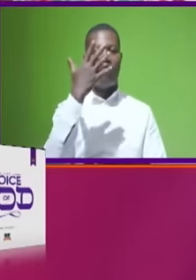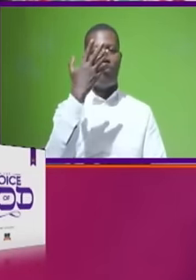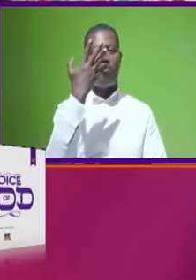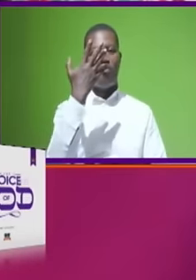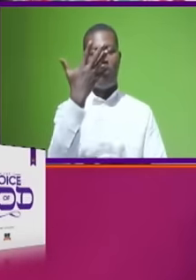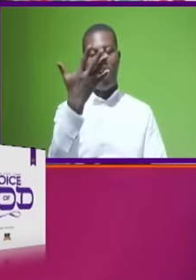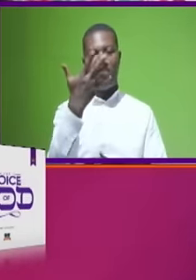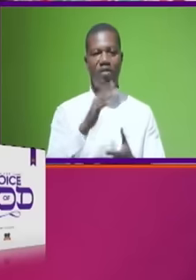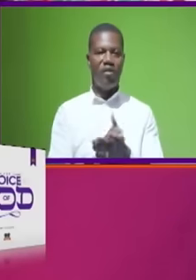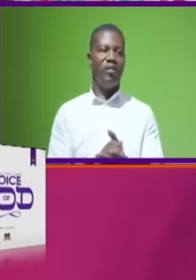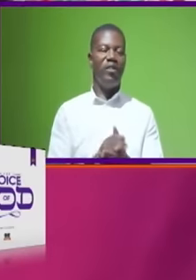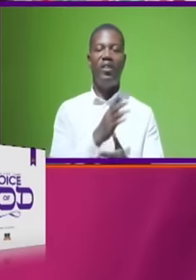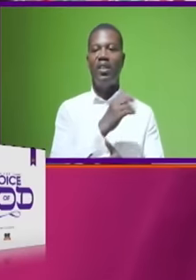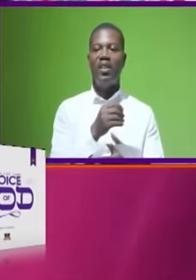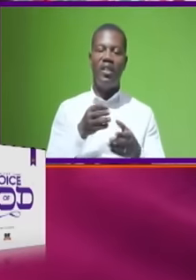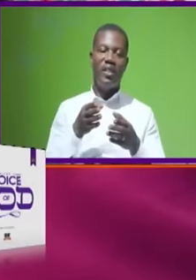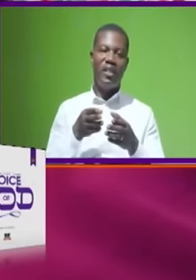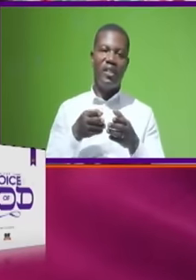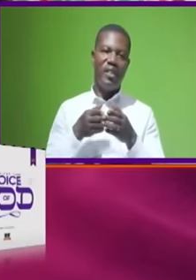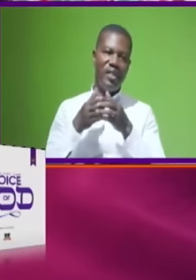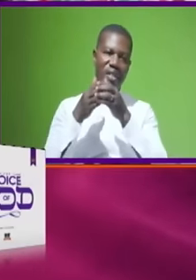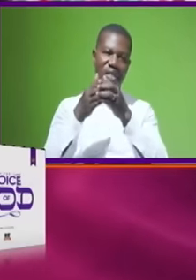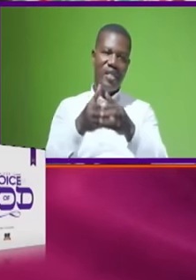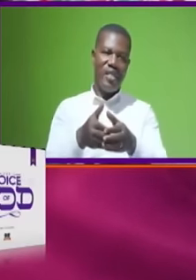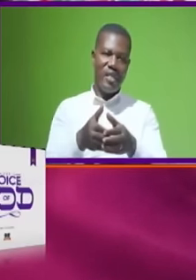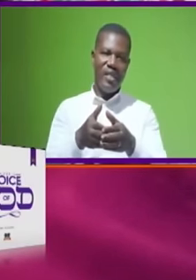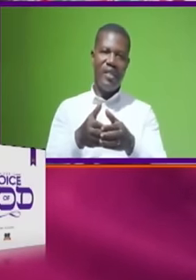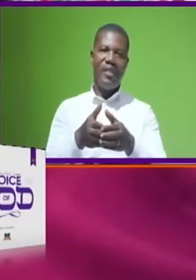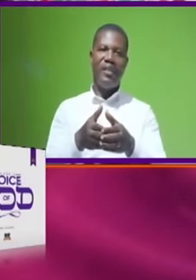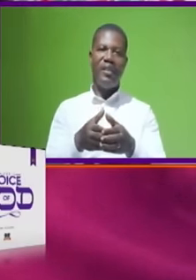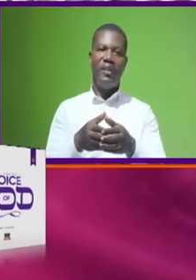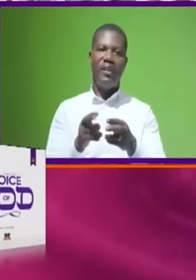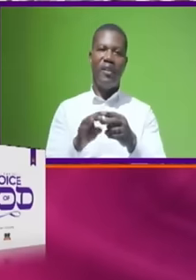And laid them down.